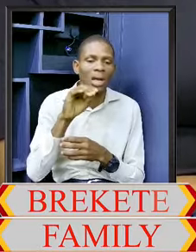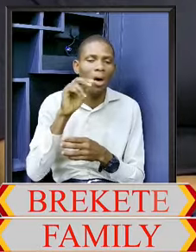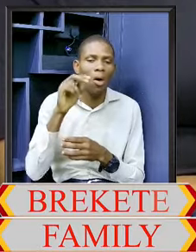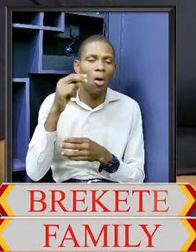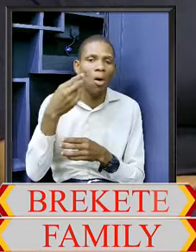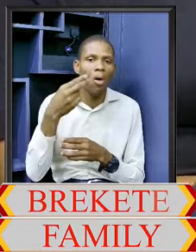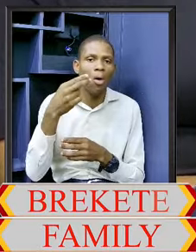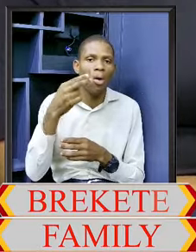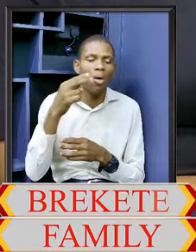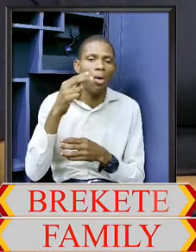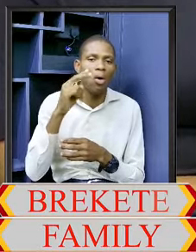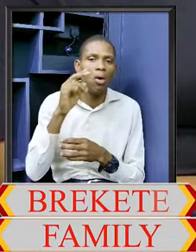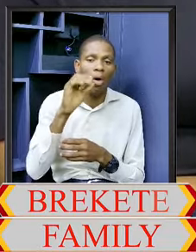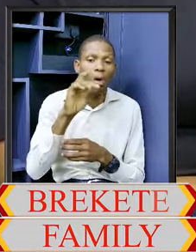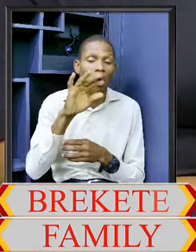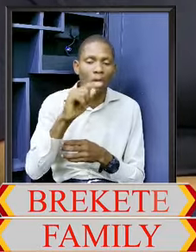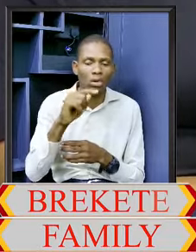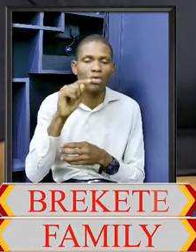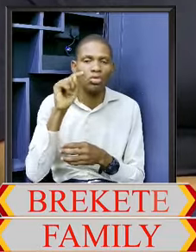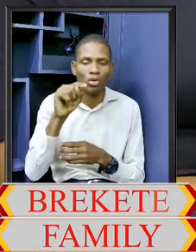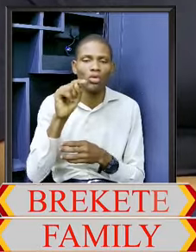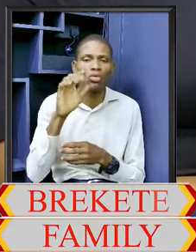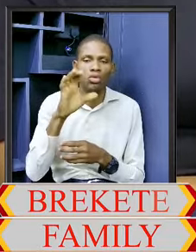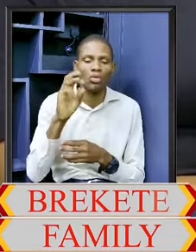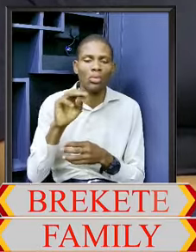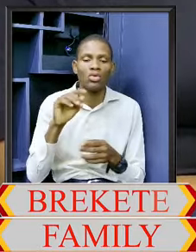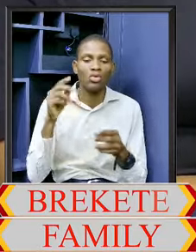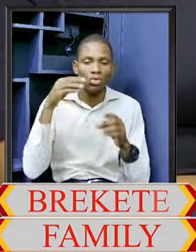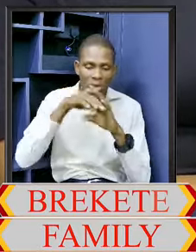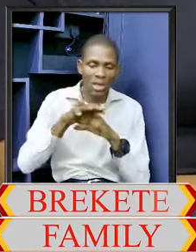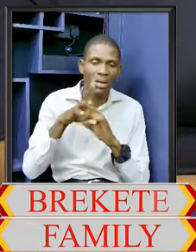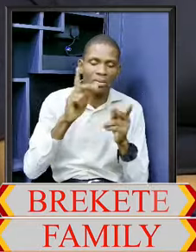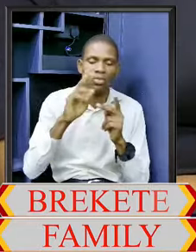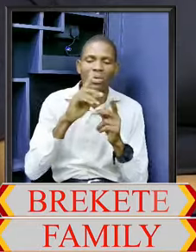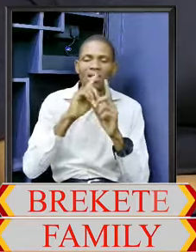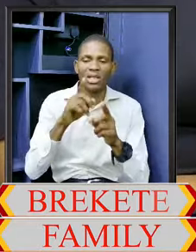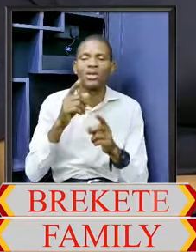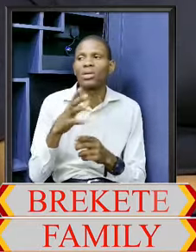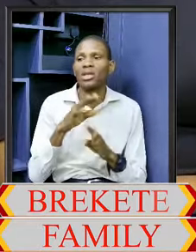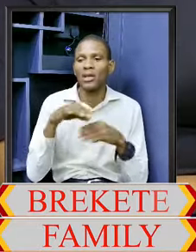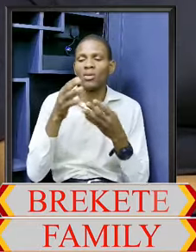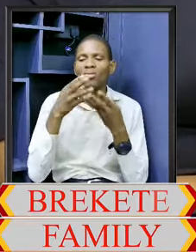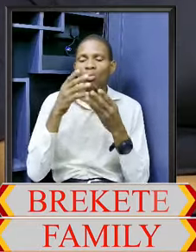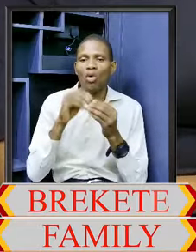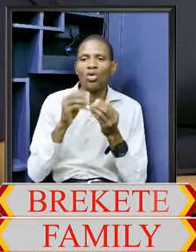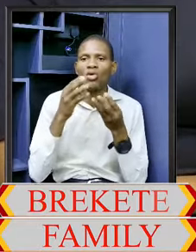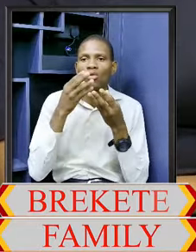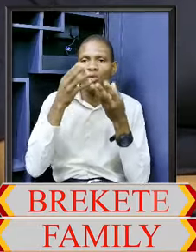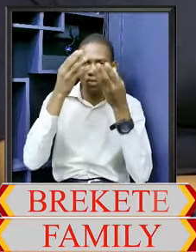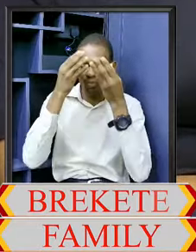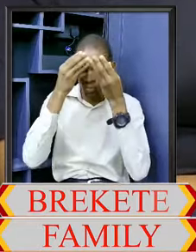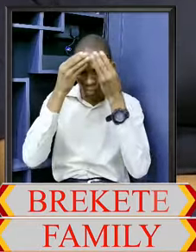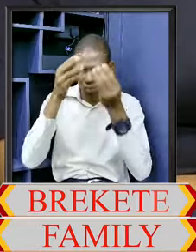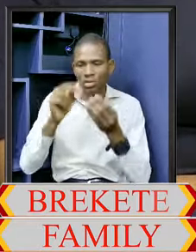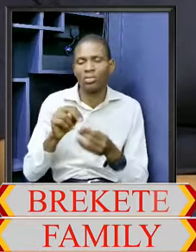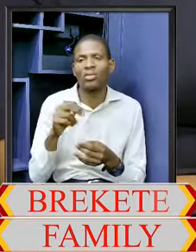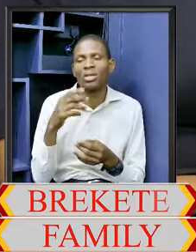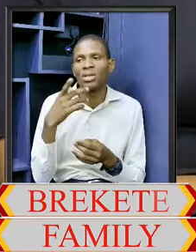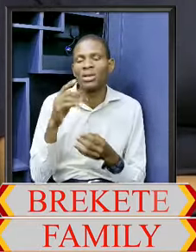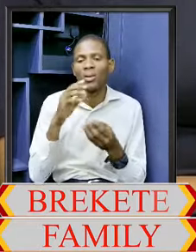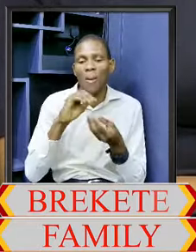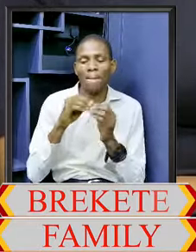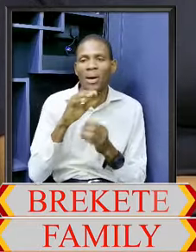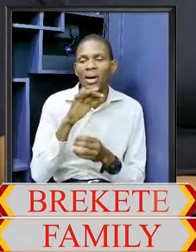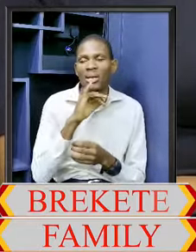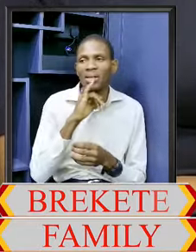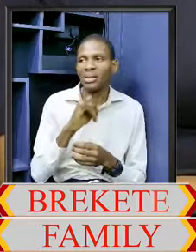www.nigerianexportershub.com. As you they log in now, so people go they answer you there, they give you more information where you go need, and also the number where you go take call, we will go give you